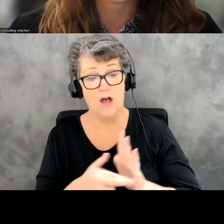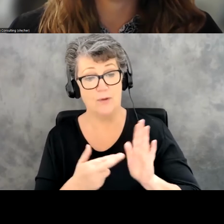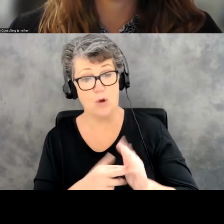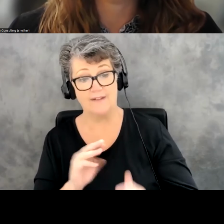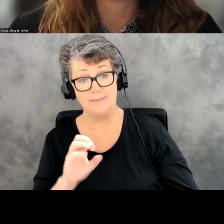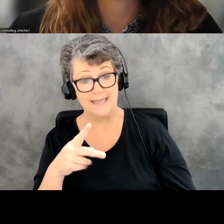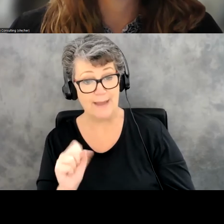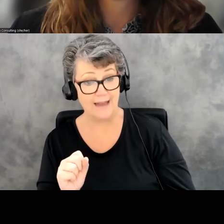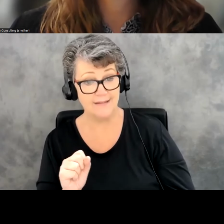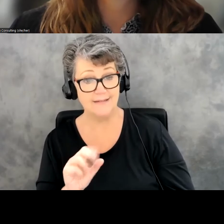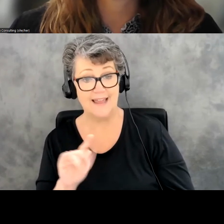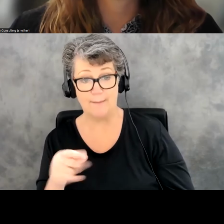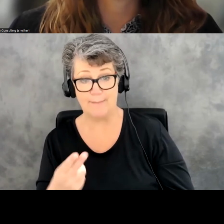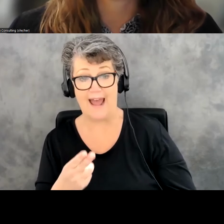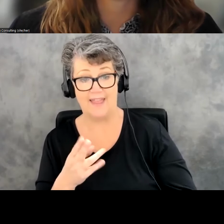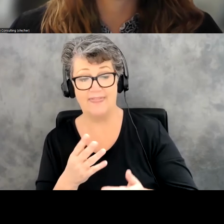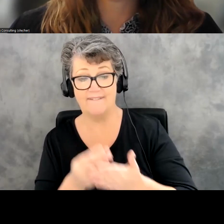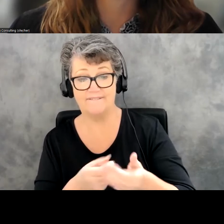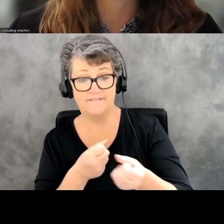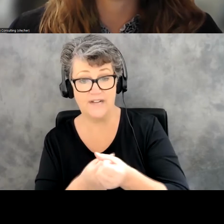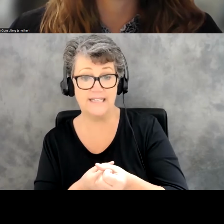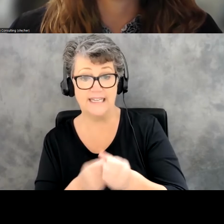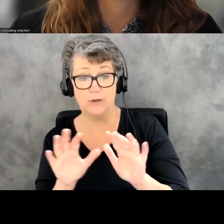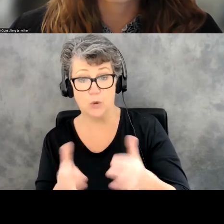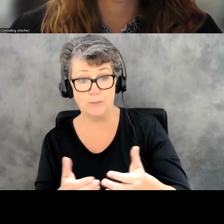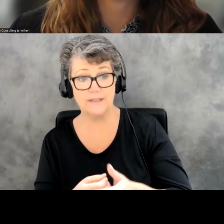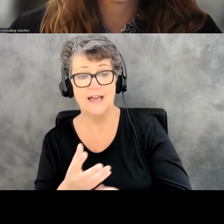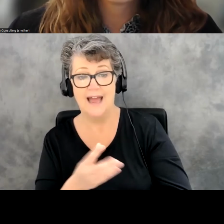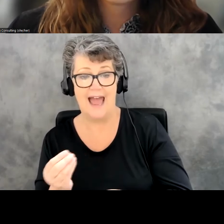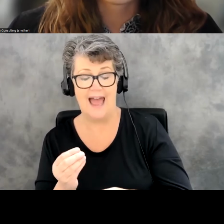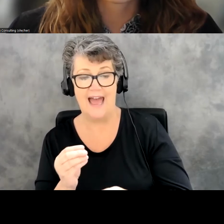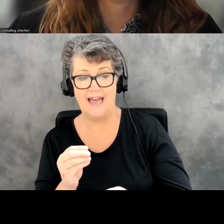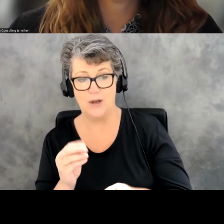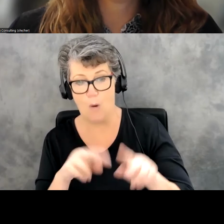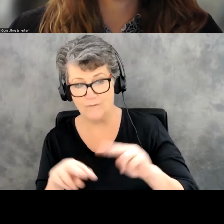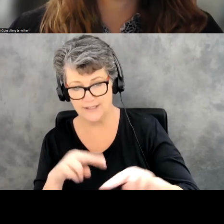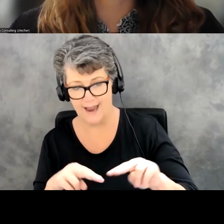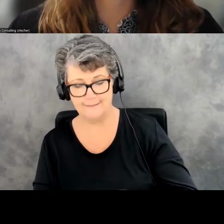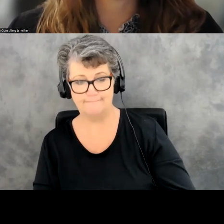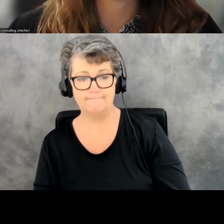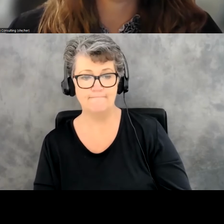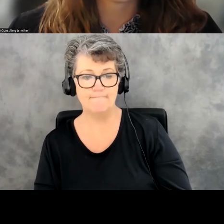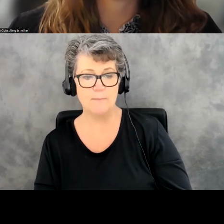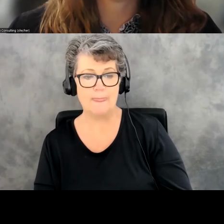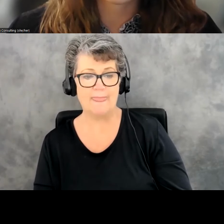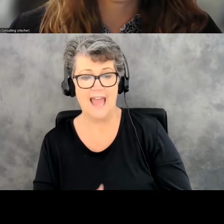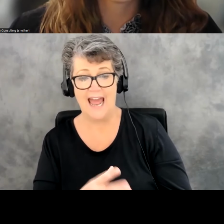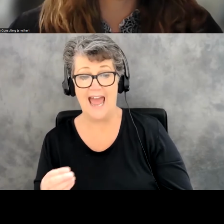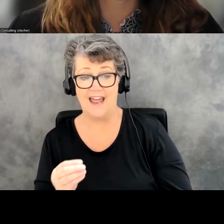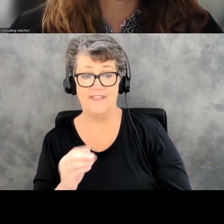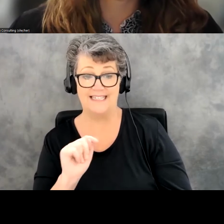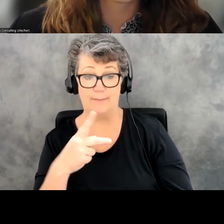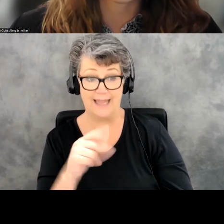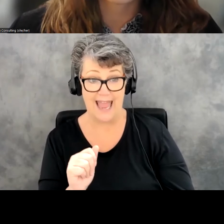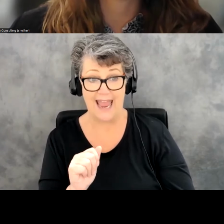care plans in these collaborative planning groups, as well as oversight. And DHCS and the TPA has now